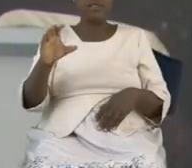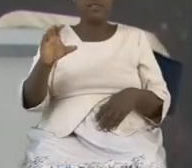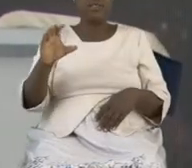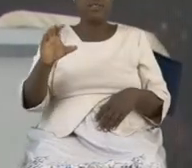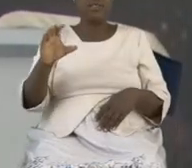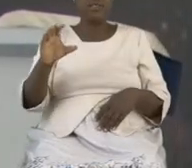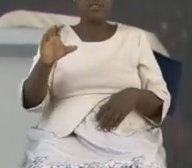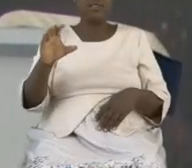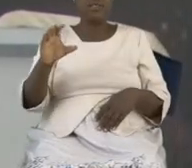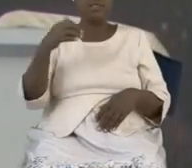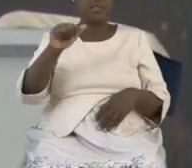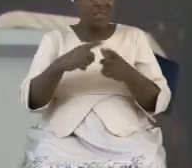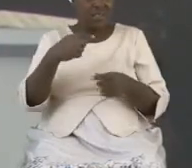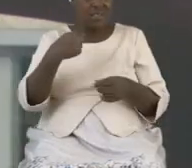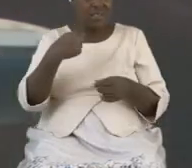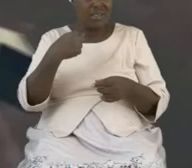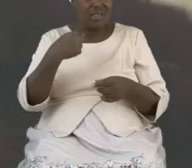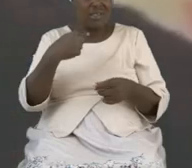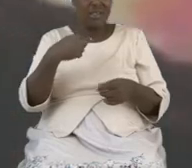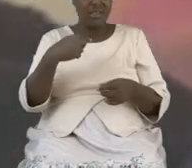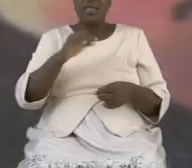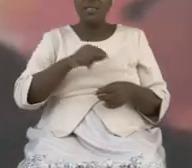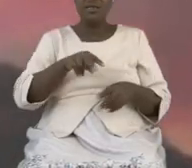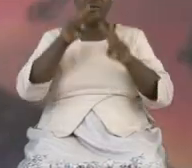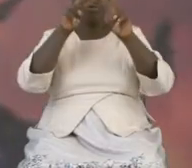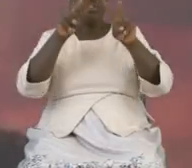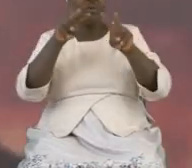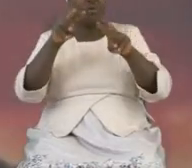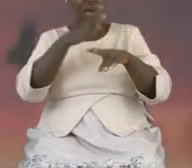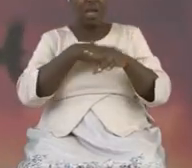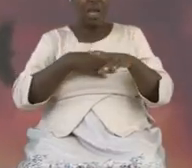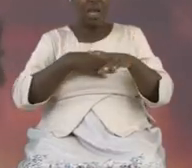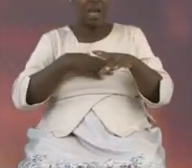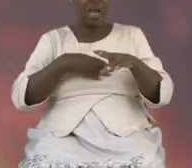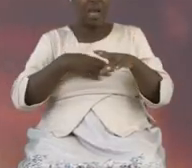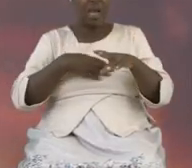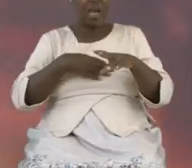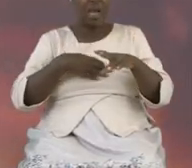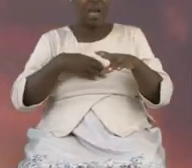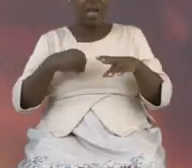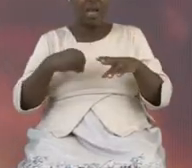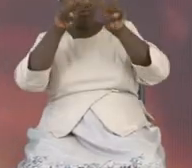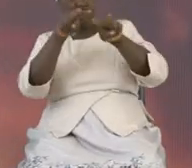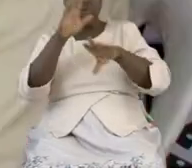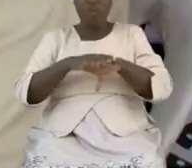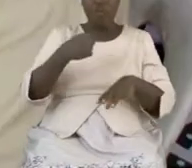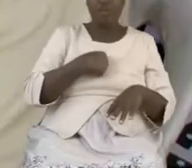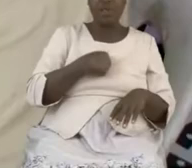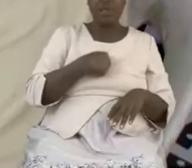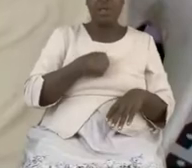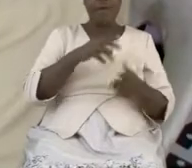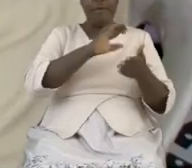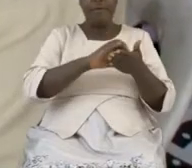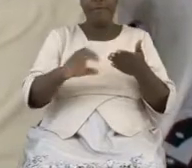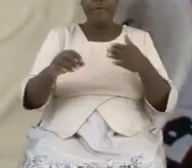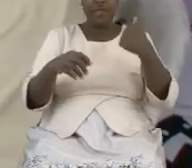my bones. They look and stare upon me. Look at verse 18. They